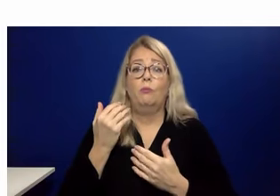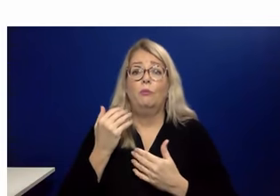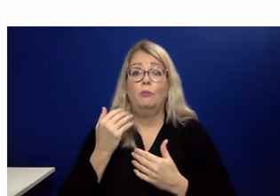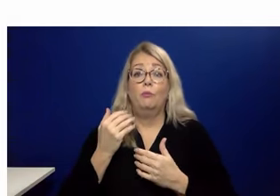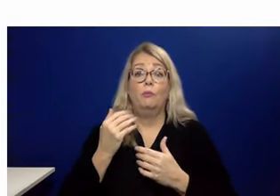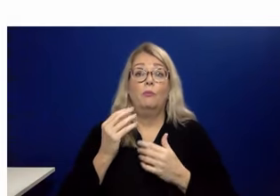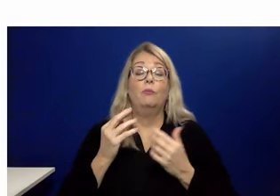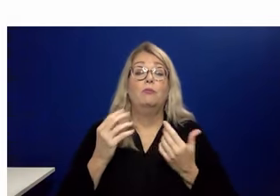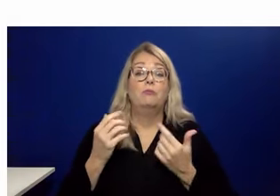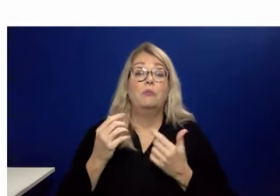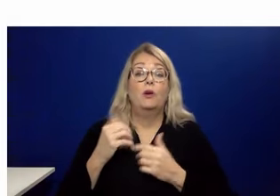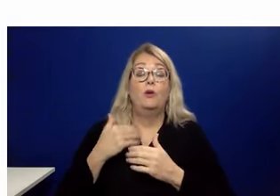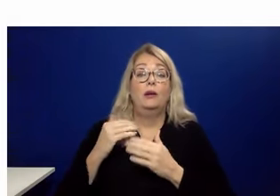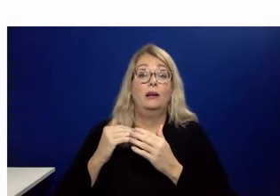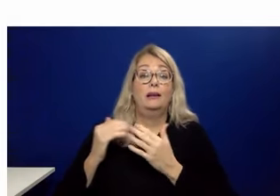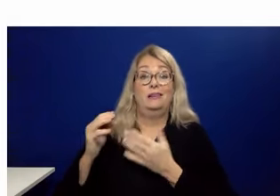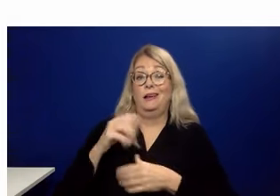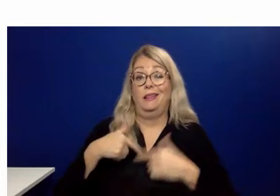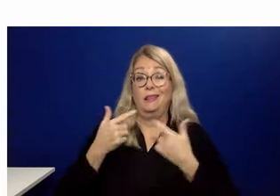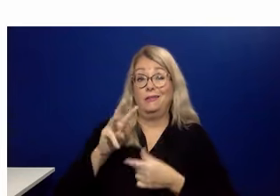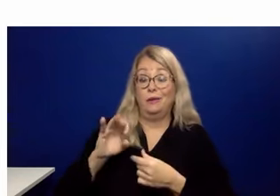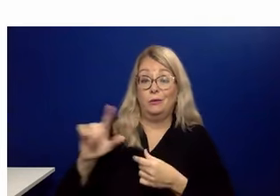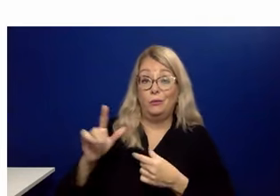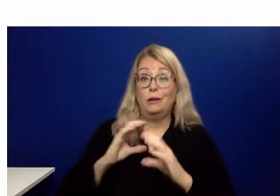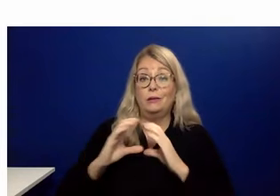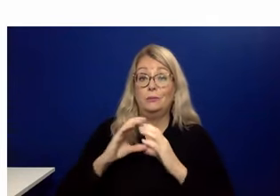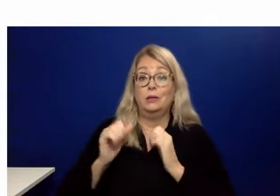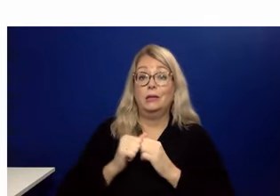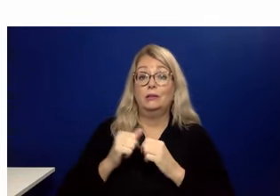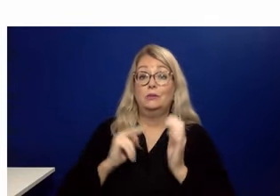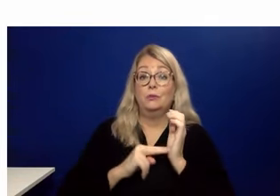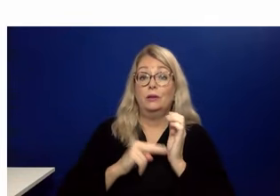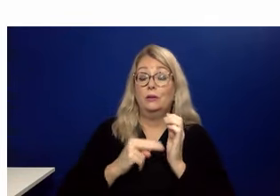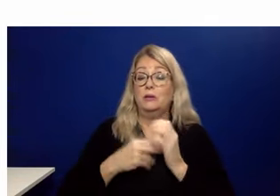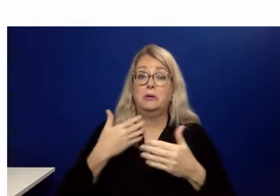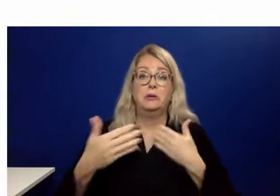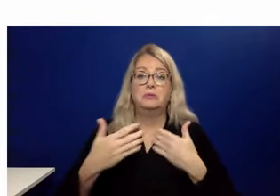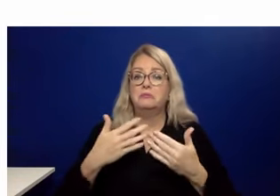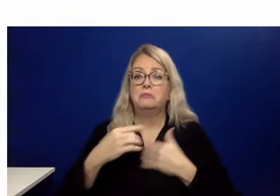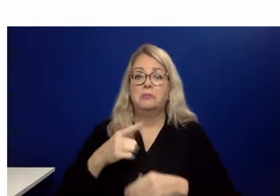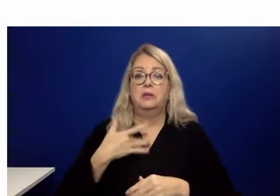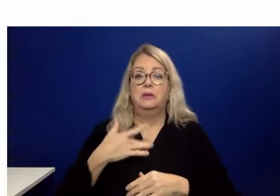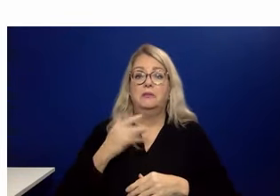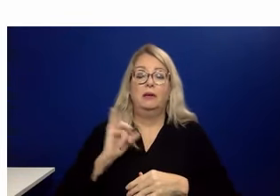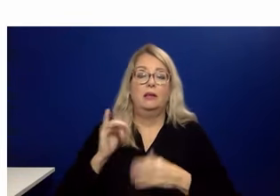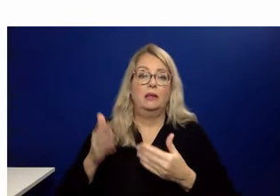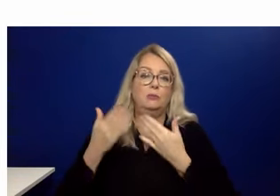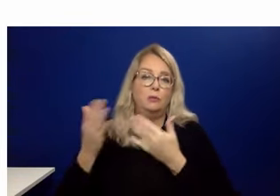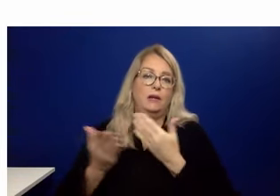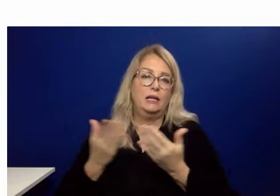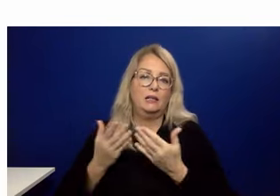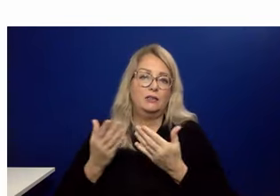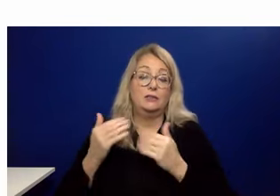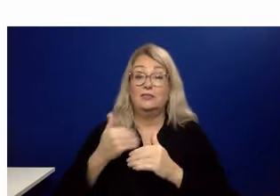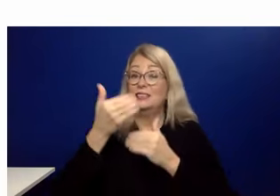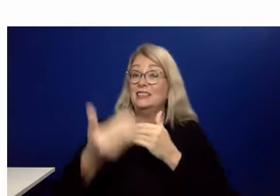or an advanced directive or communication with their nurse, whatever it might be, that you felt like you were providing a service.